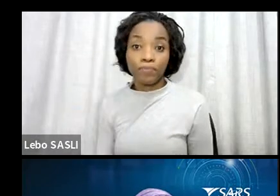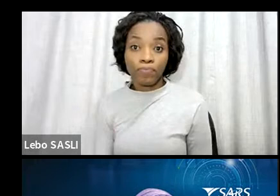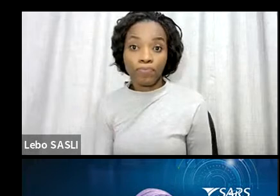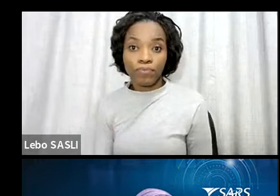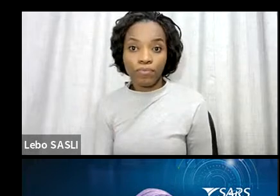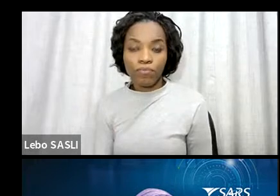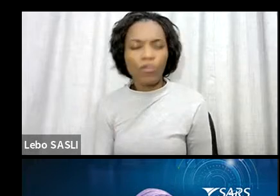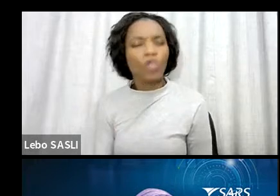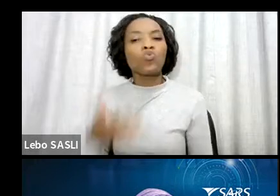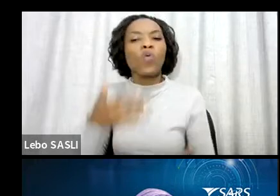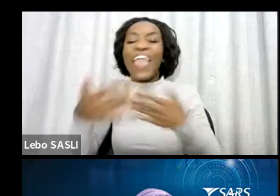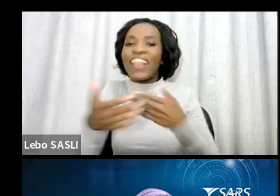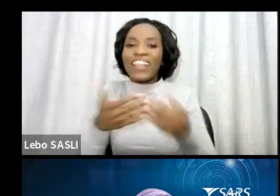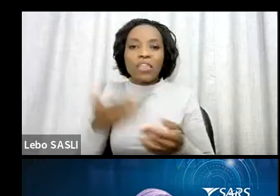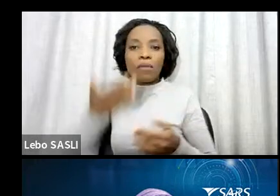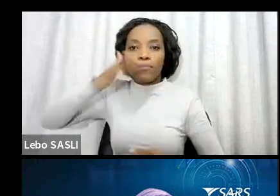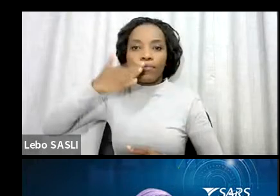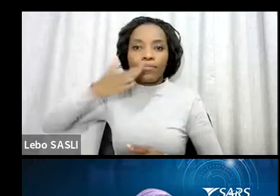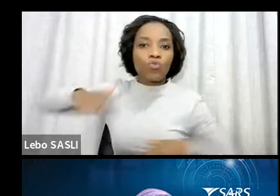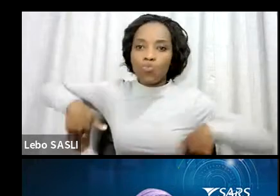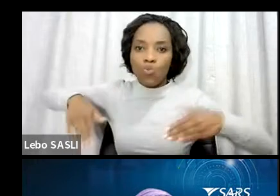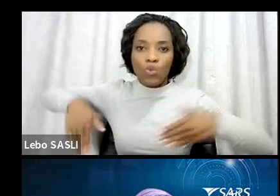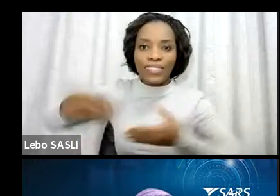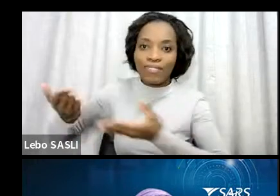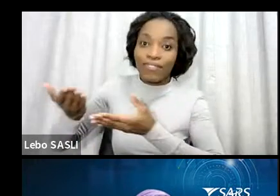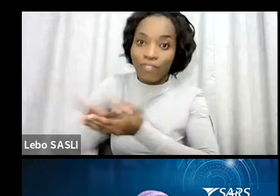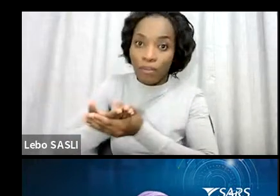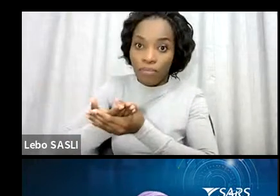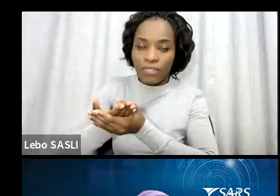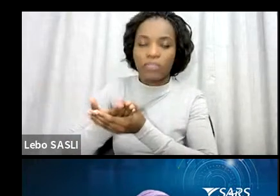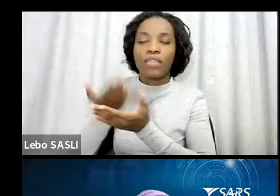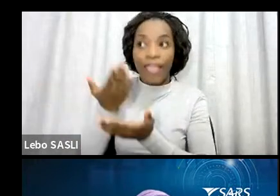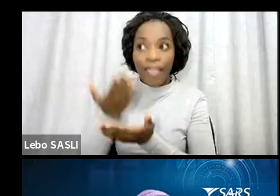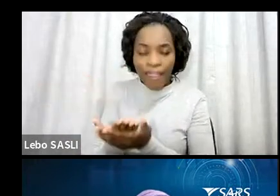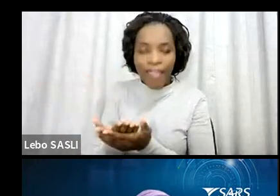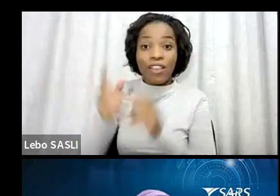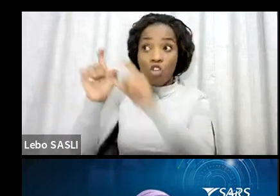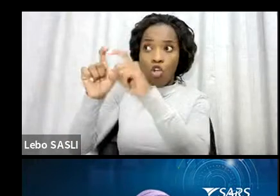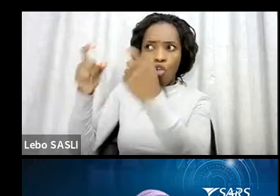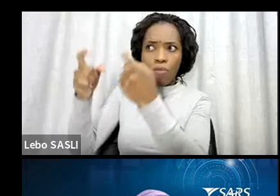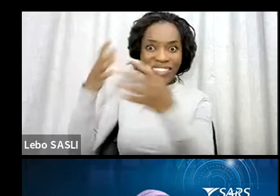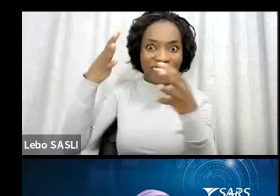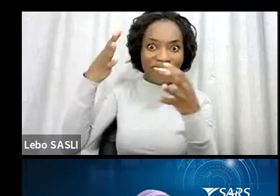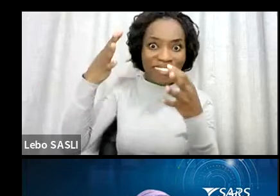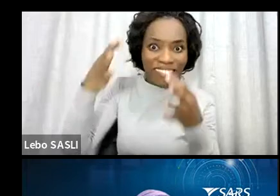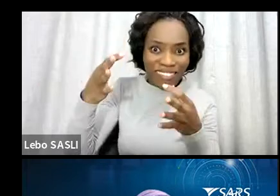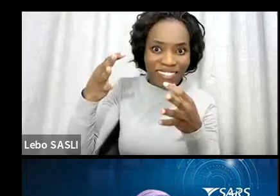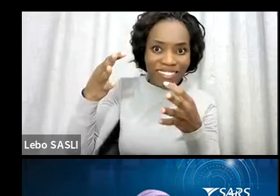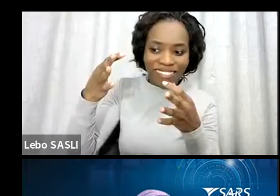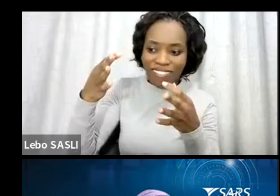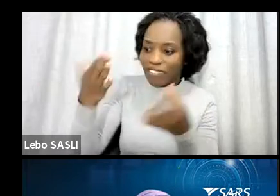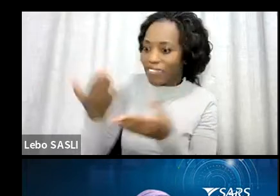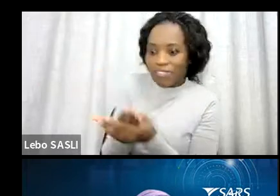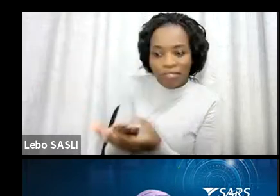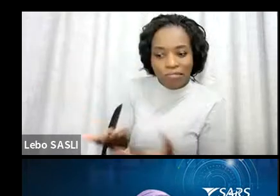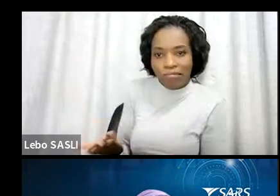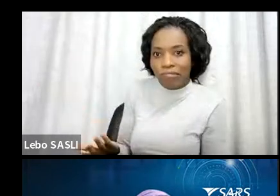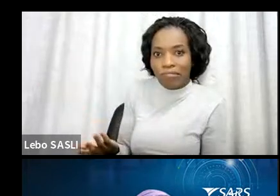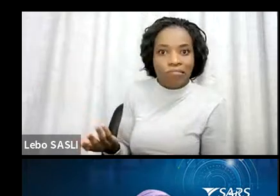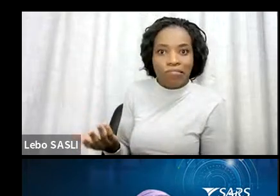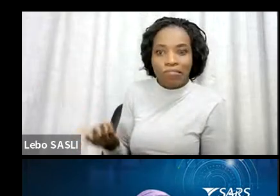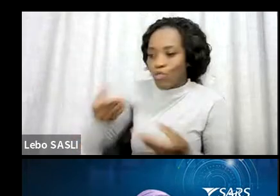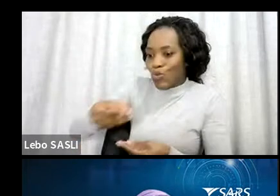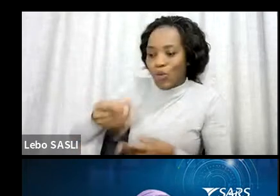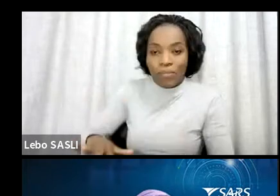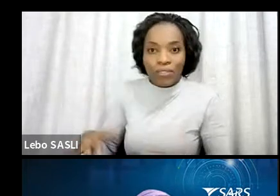not submitted to enable this committee to make a decision will compromise